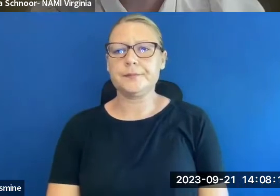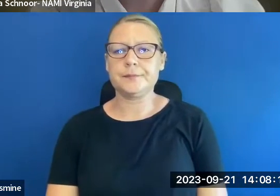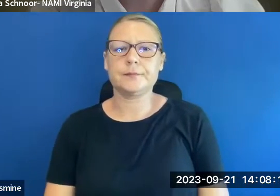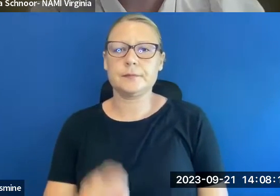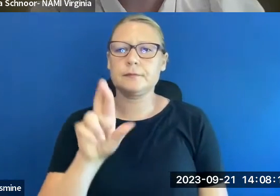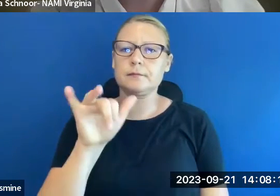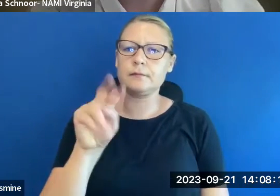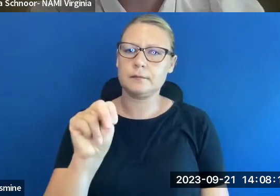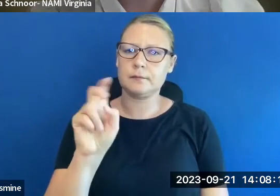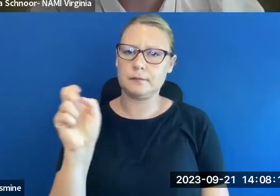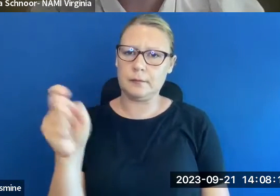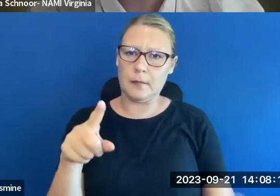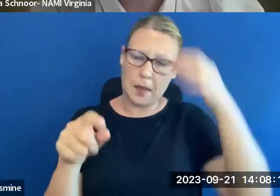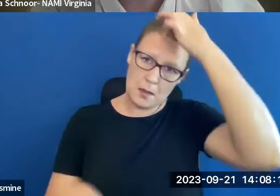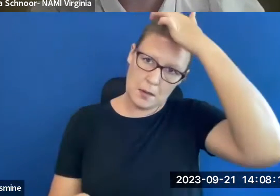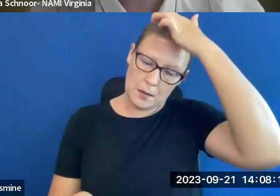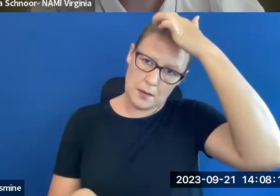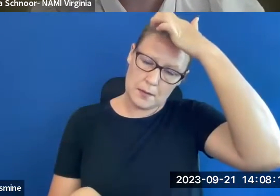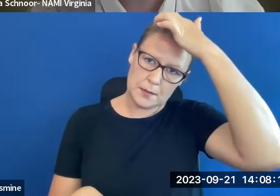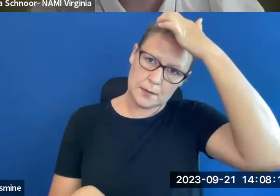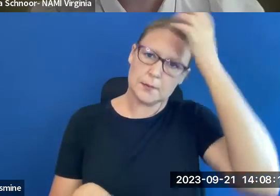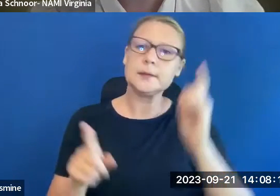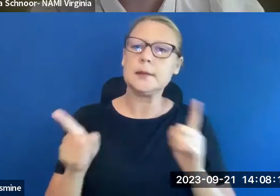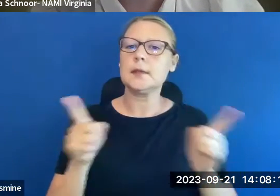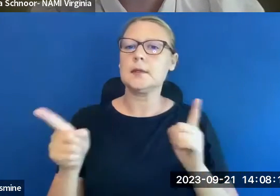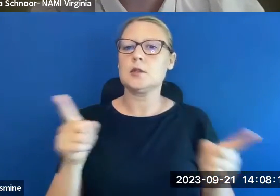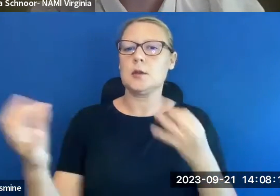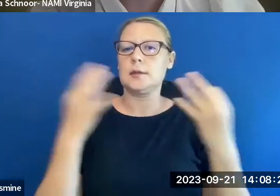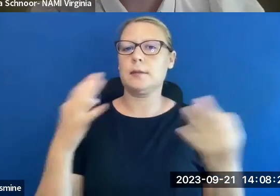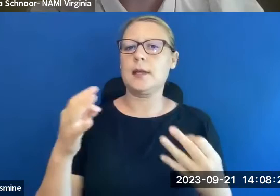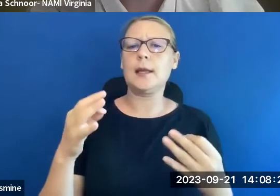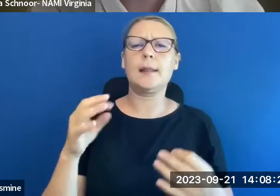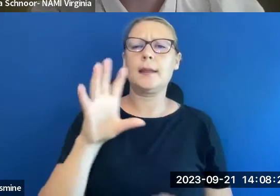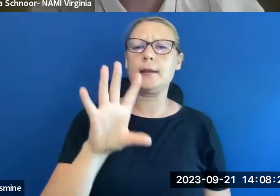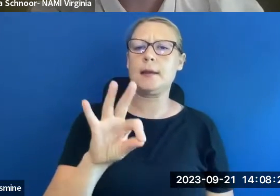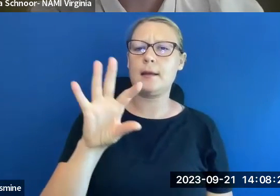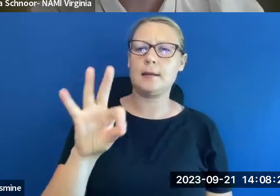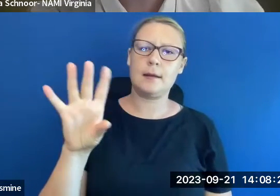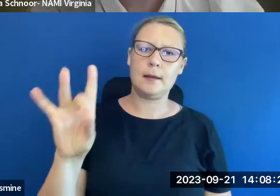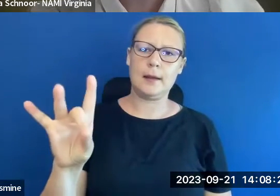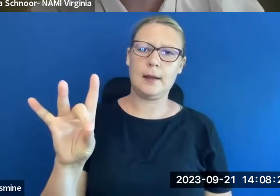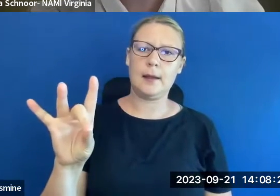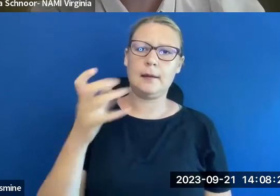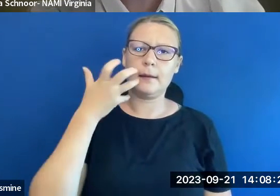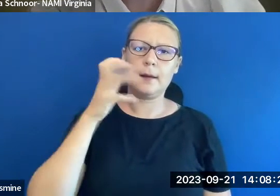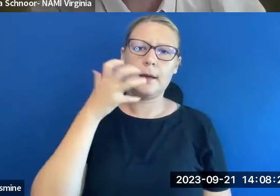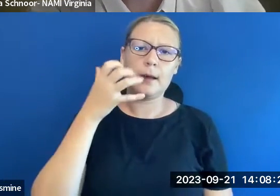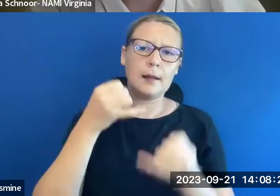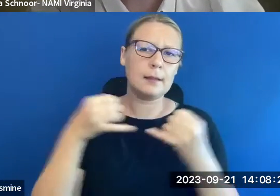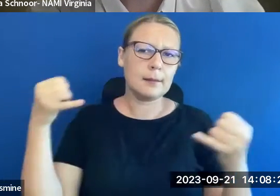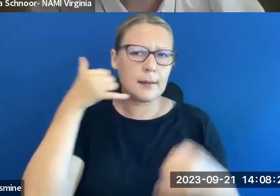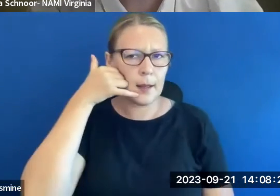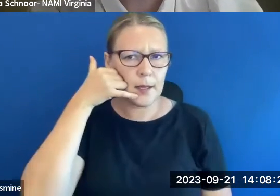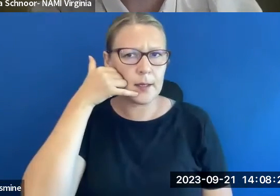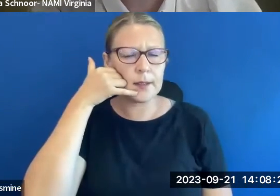Could you both speak a little bit about the 988 hotline development, and whether you